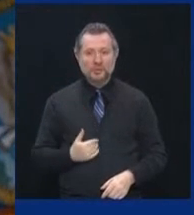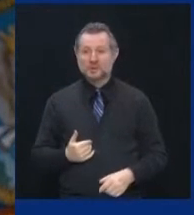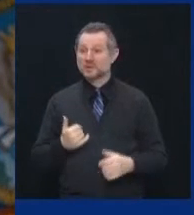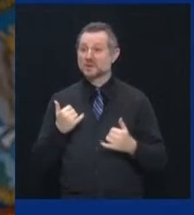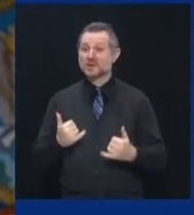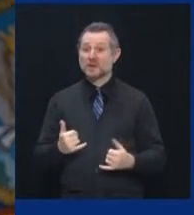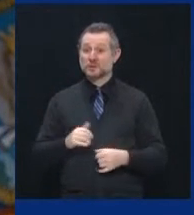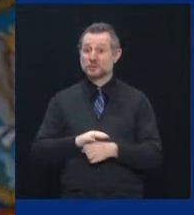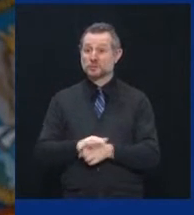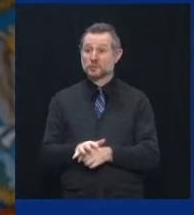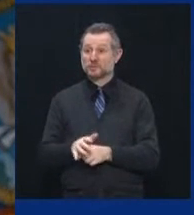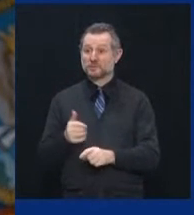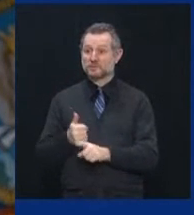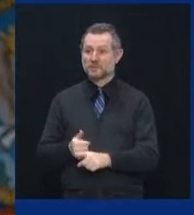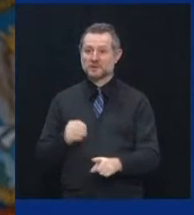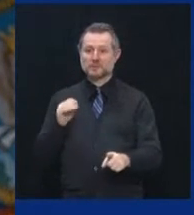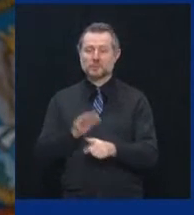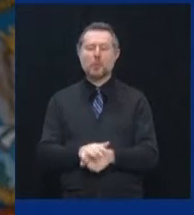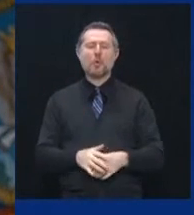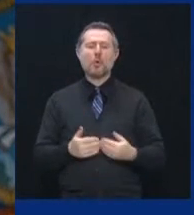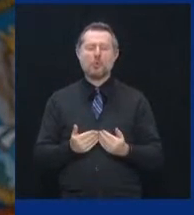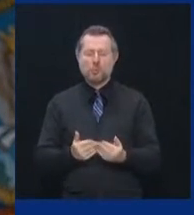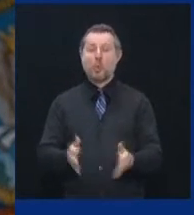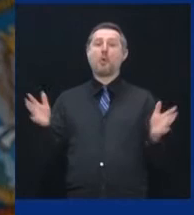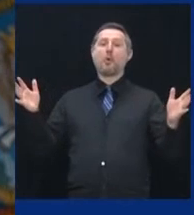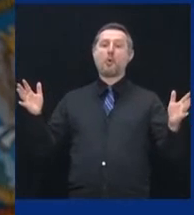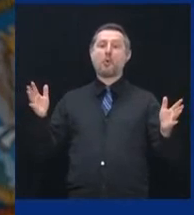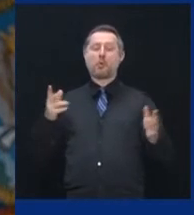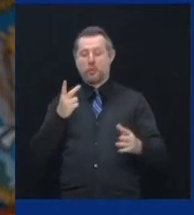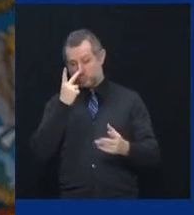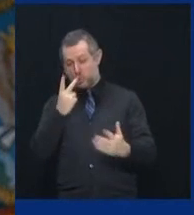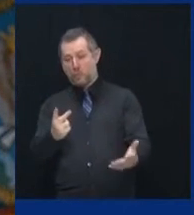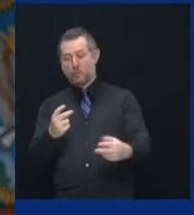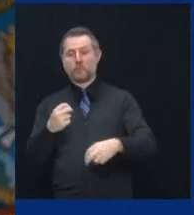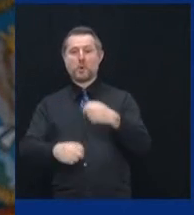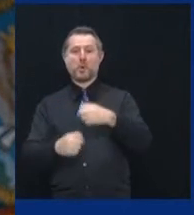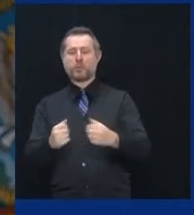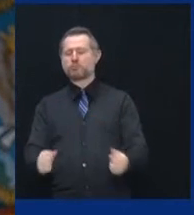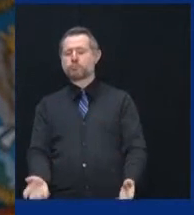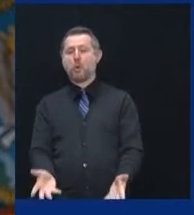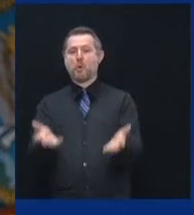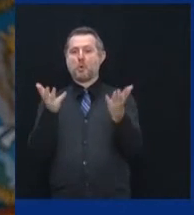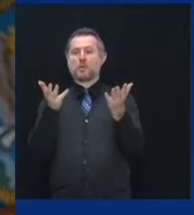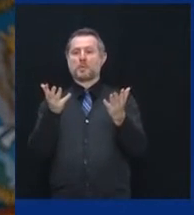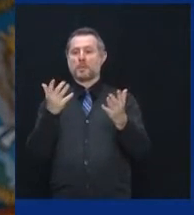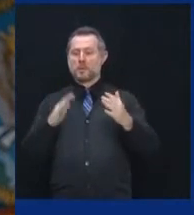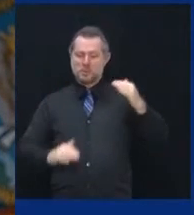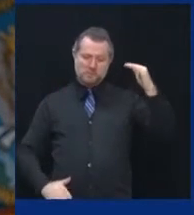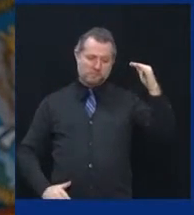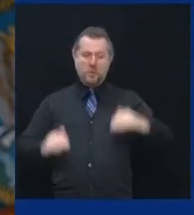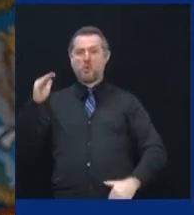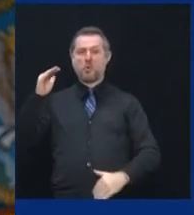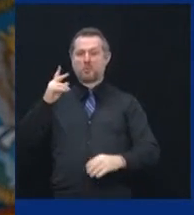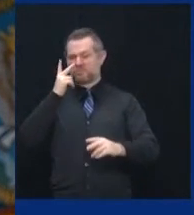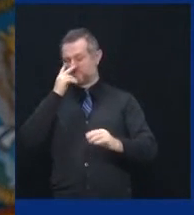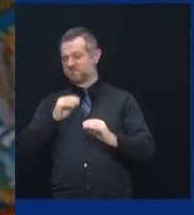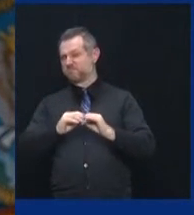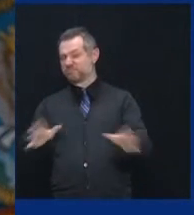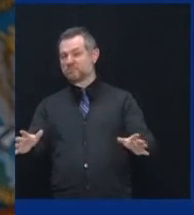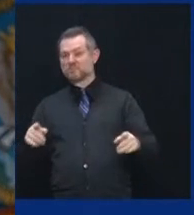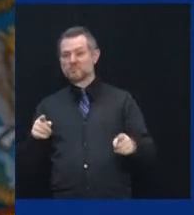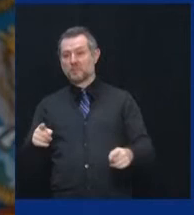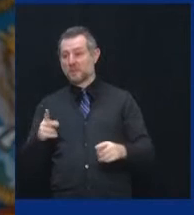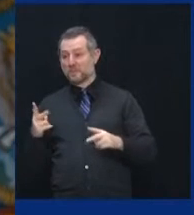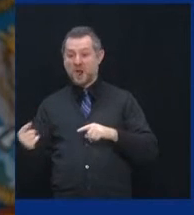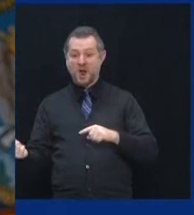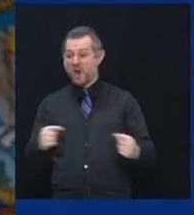for all to see. Today, there is no denying the injustice, and rhetoric is not the